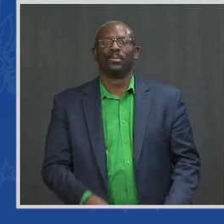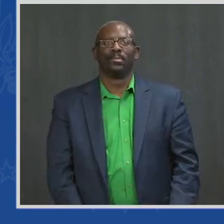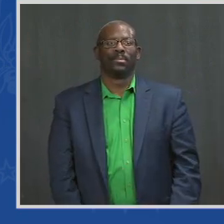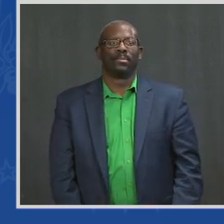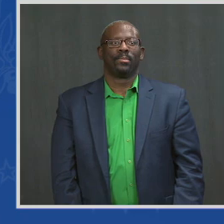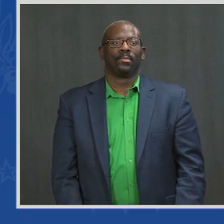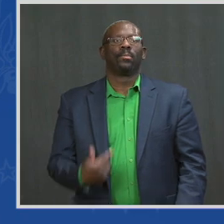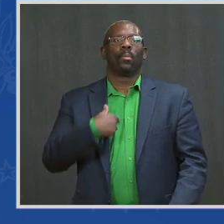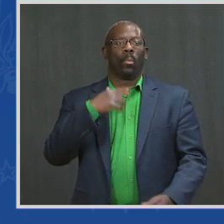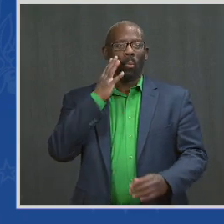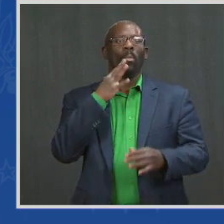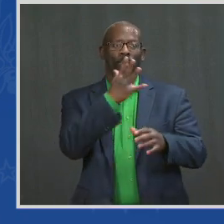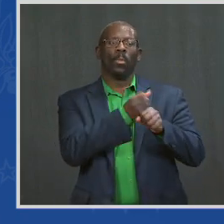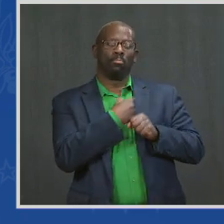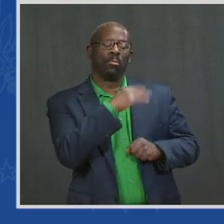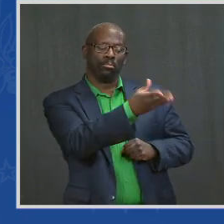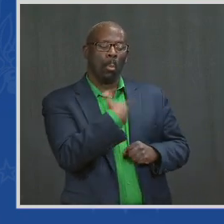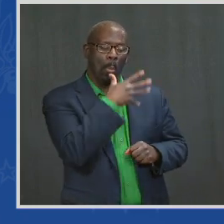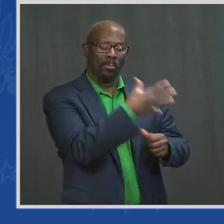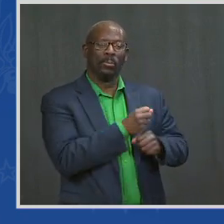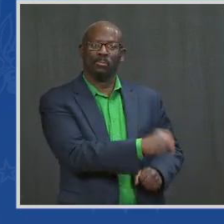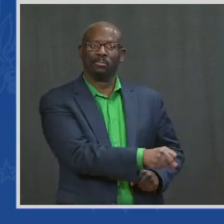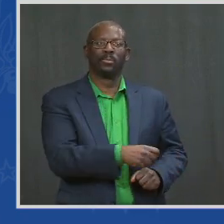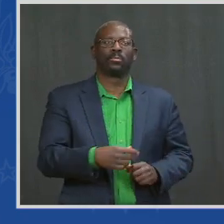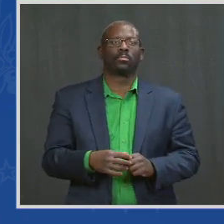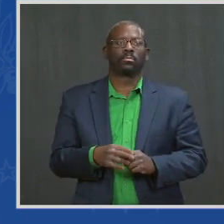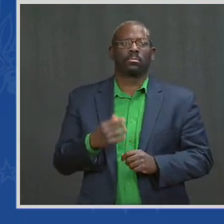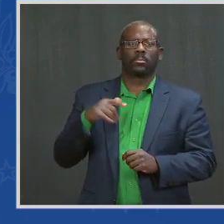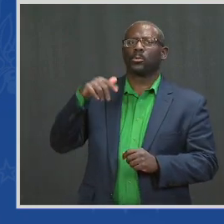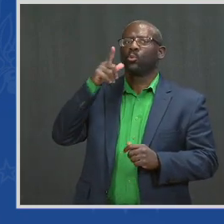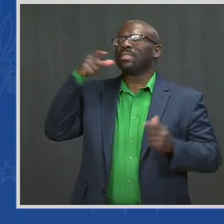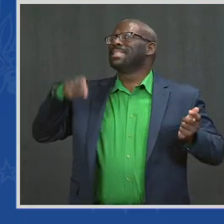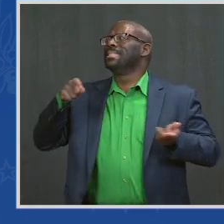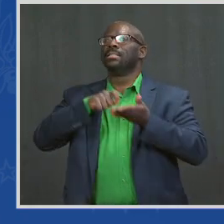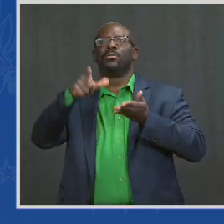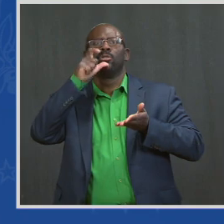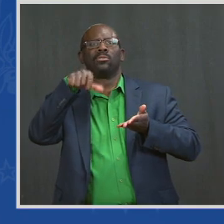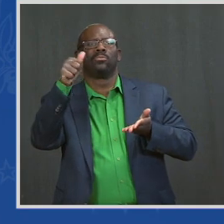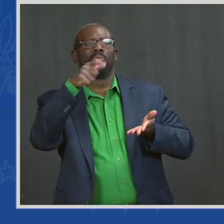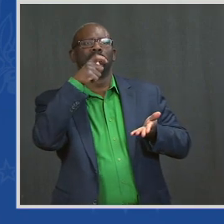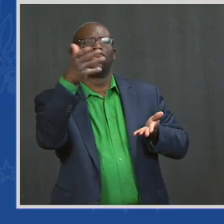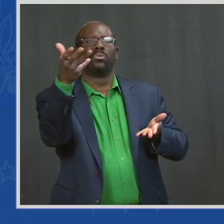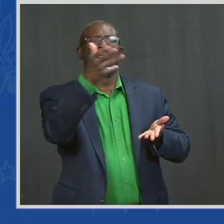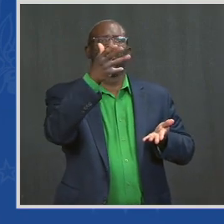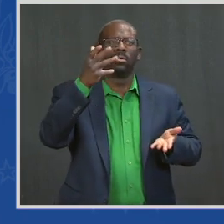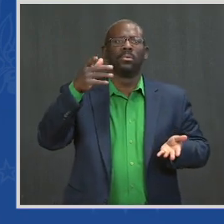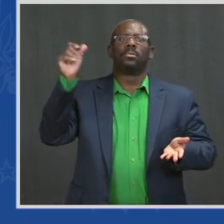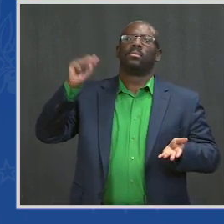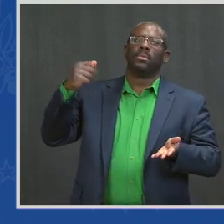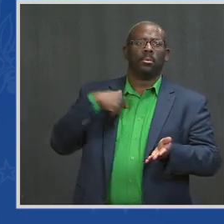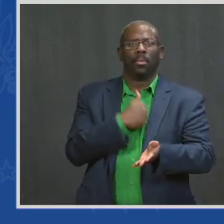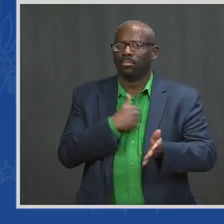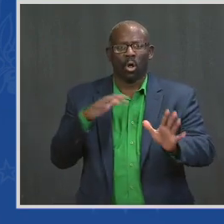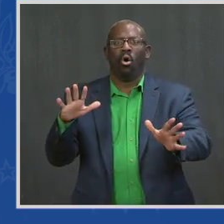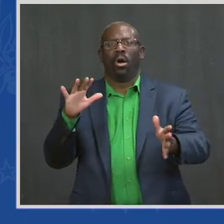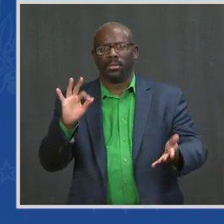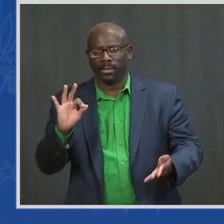Did anybody else? Yes, Dan. Yeah, okay, man, I'm sorry, man. Congressman Davis.